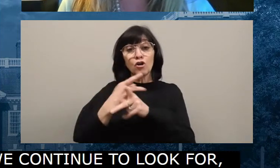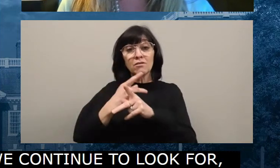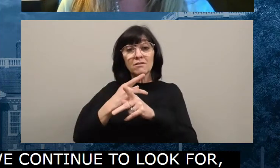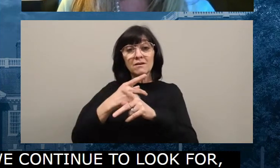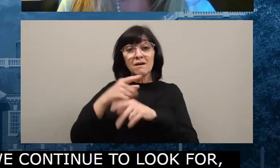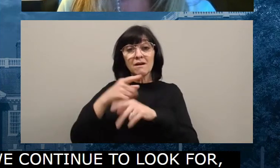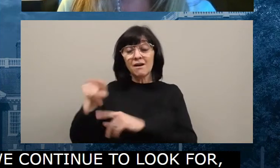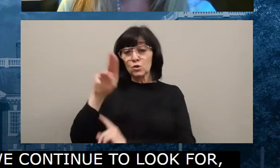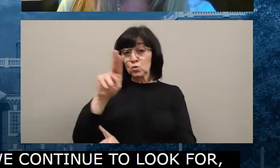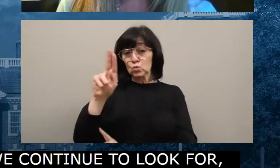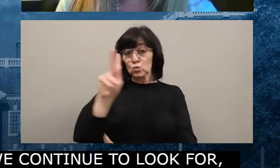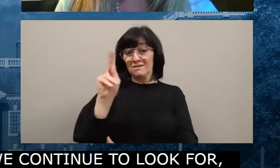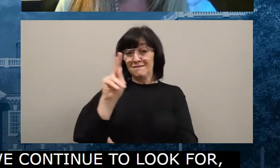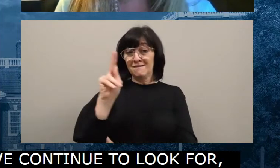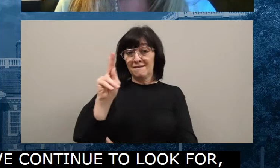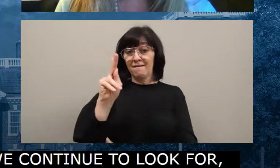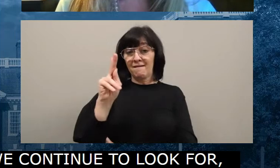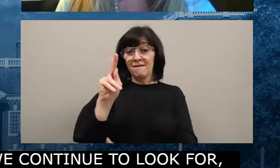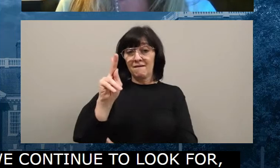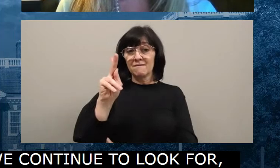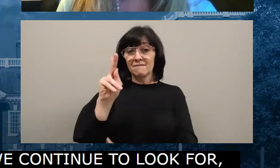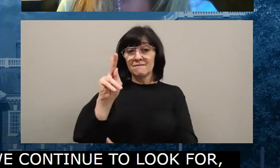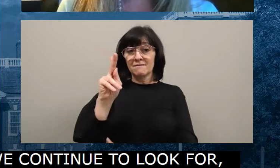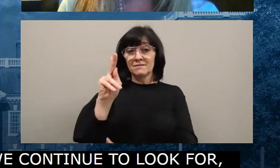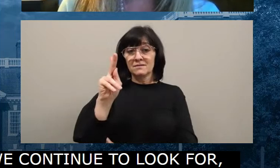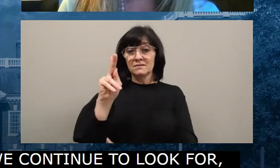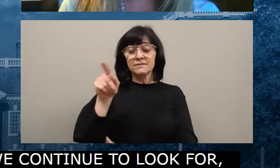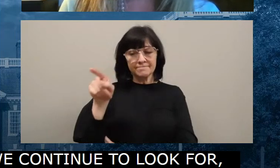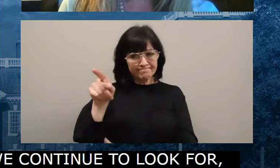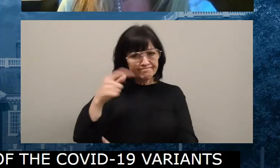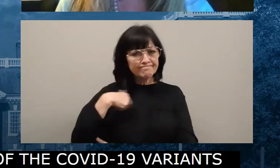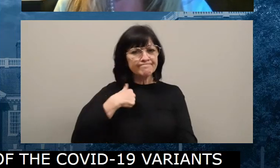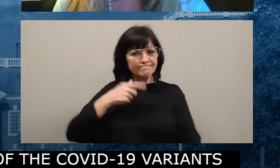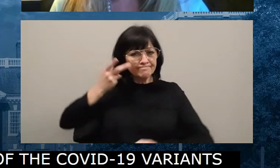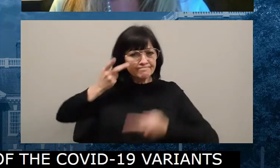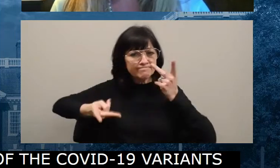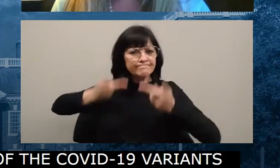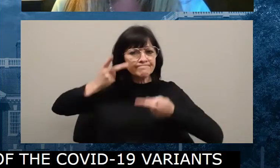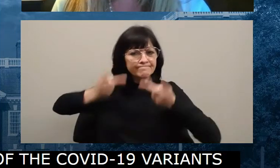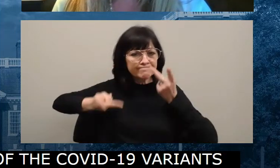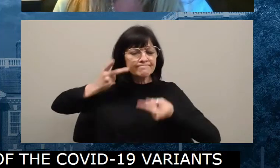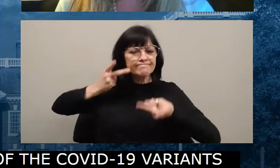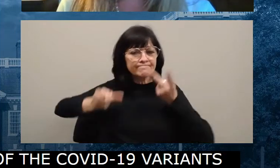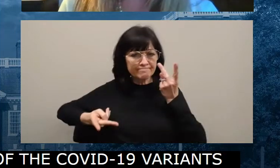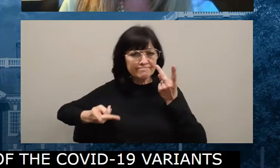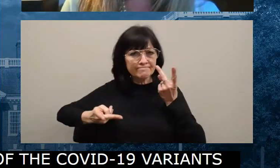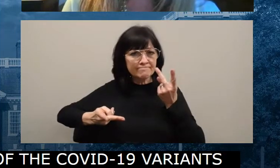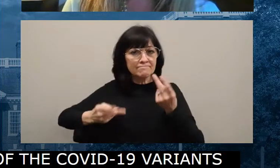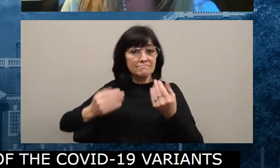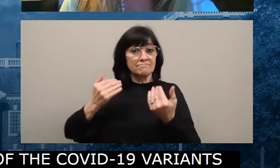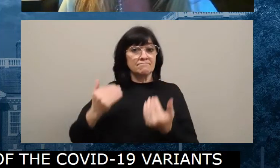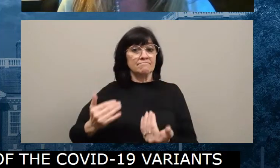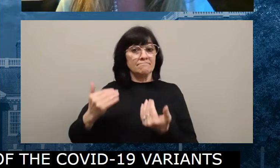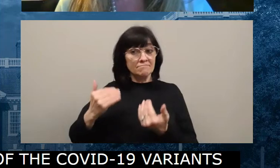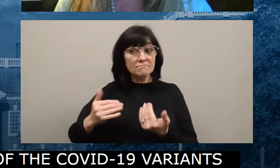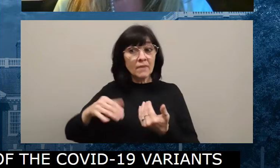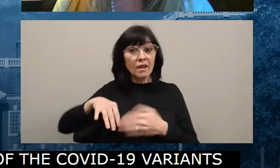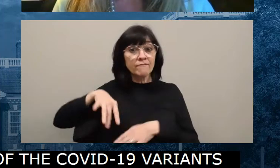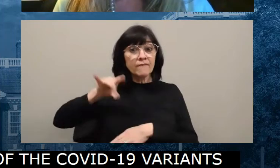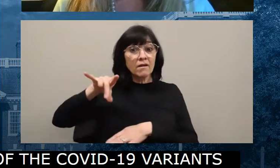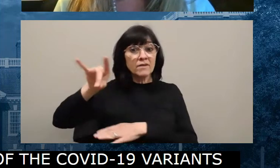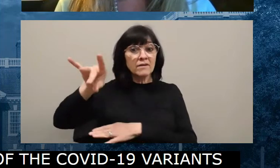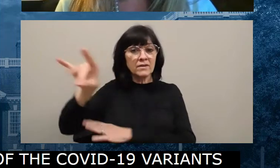variant continues to be found in our surveillance sampling. So we're now up to 64